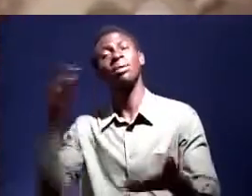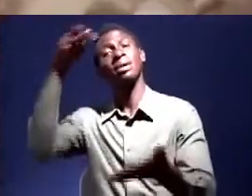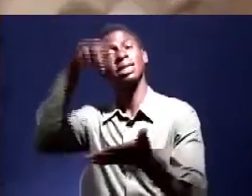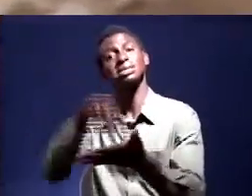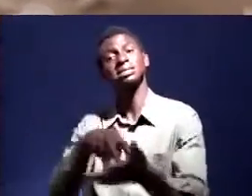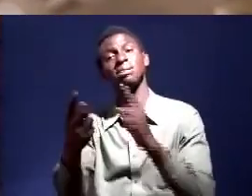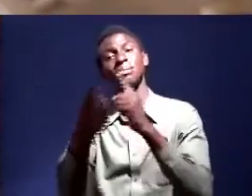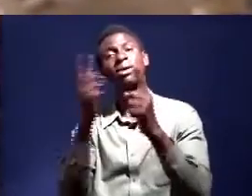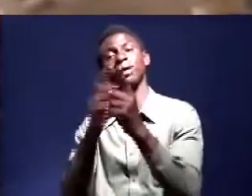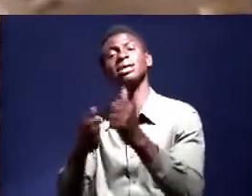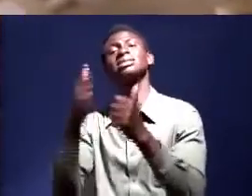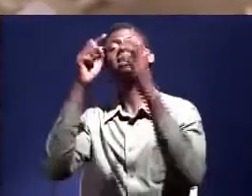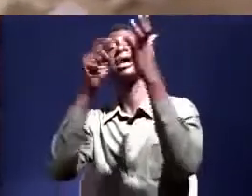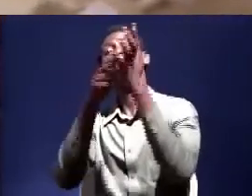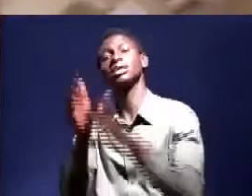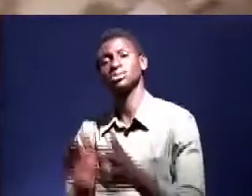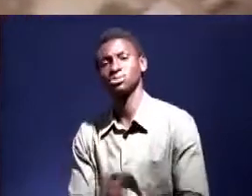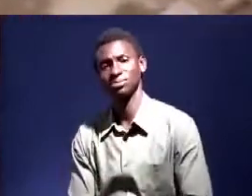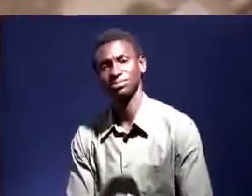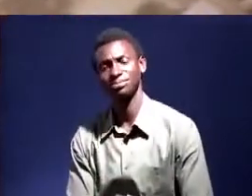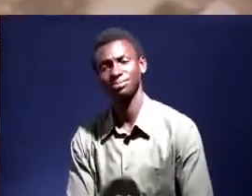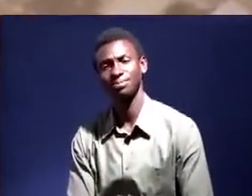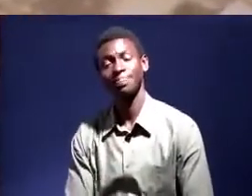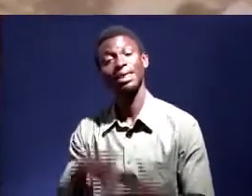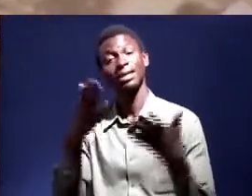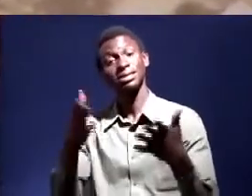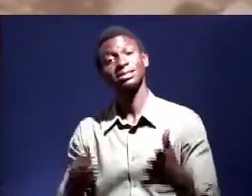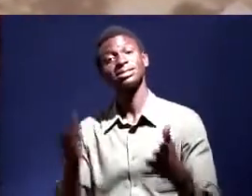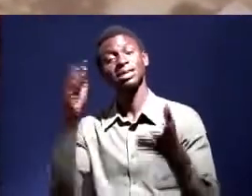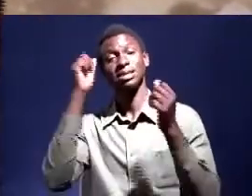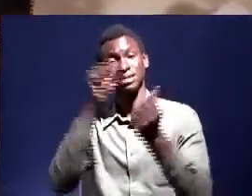Now the second thing that happened at Jesus' baptism,